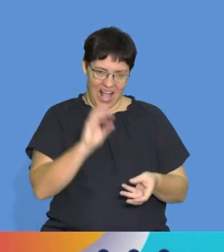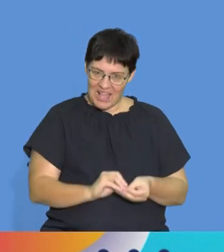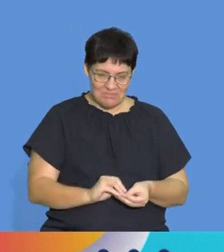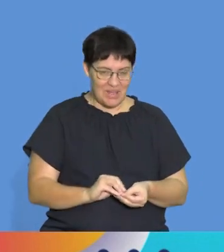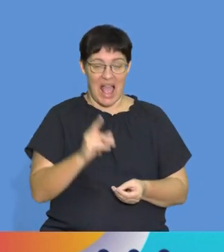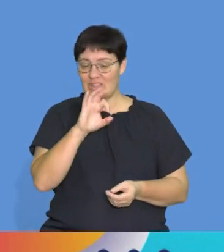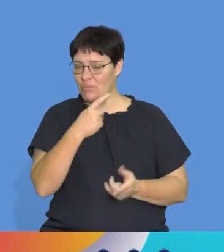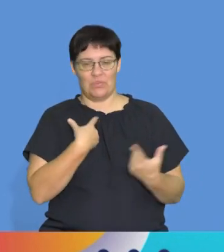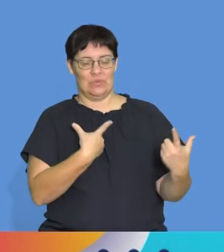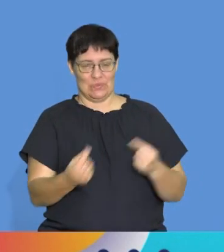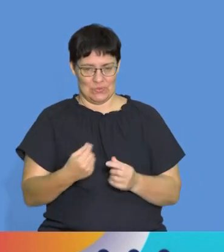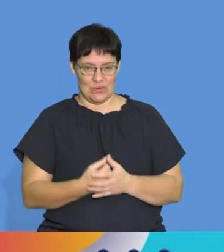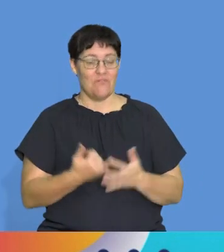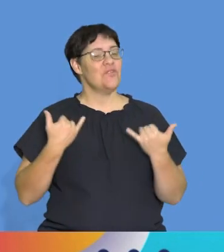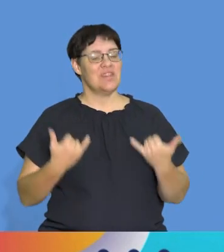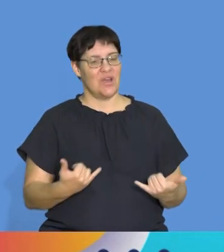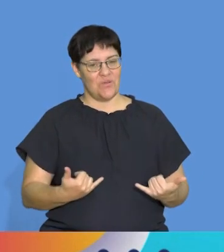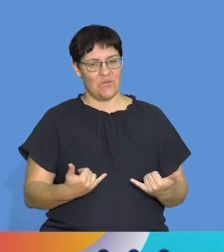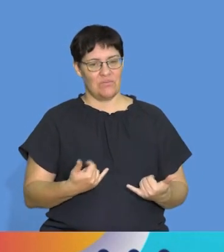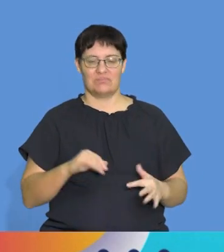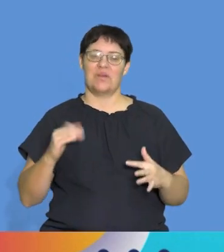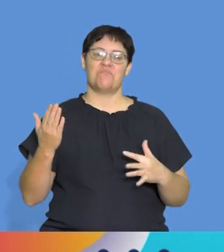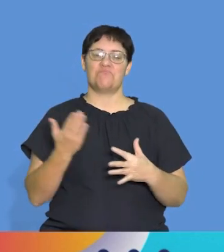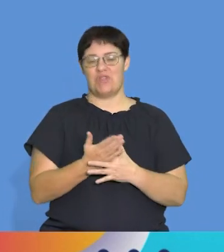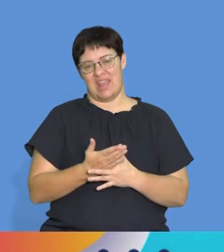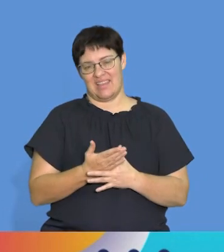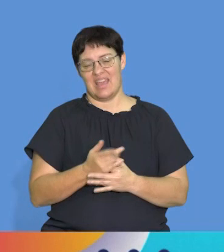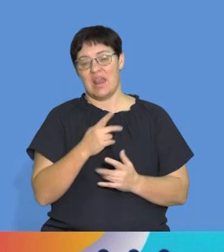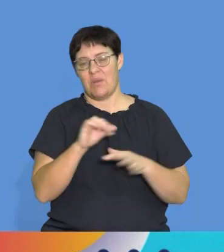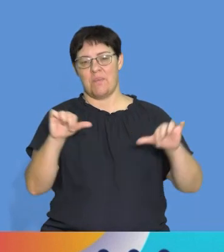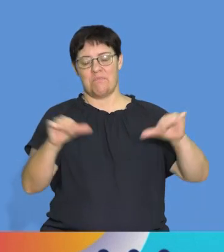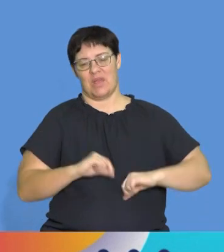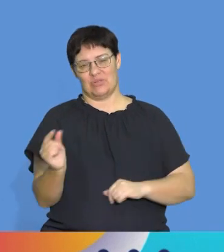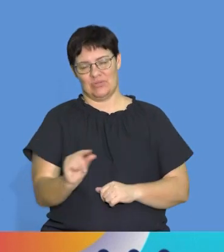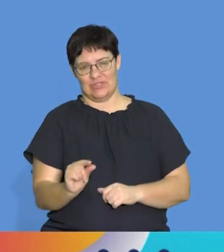busy doing. But for now, let's take a quick ad break and I'll be back with some more.